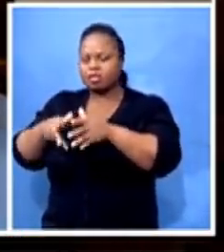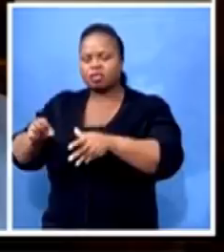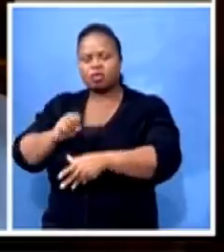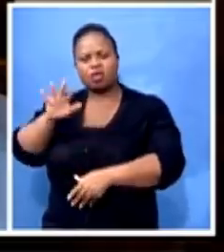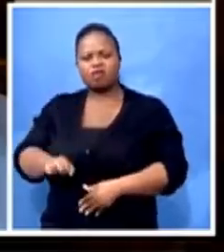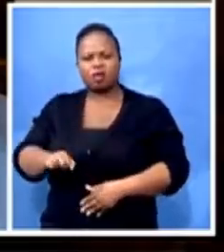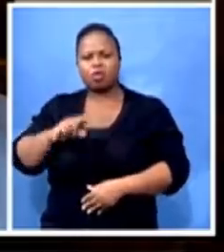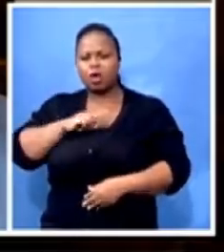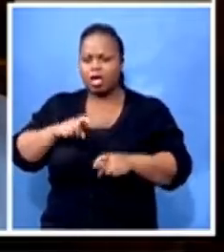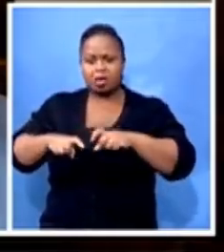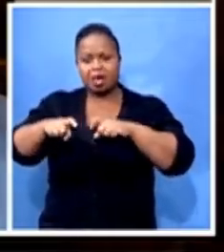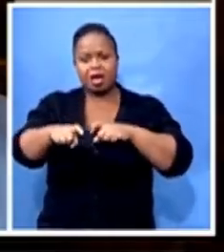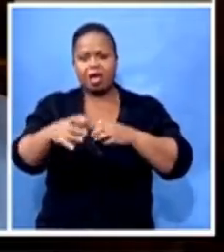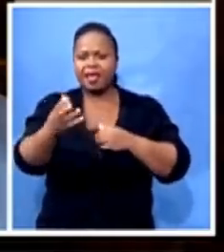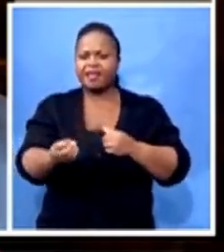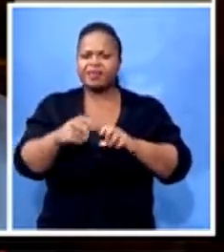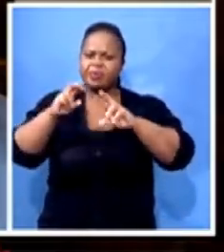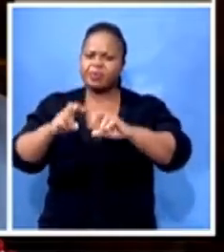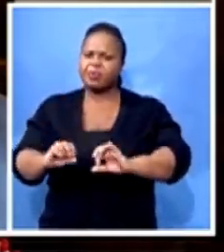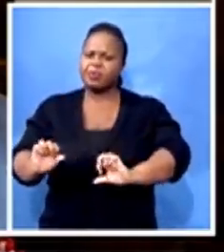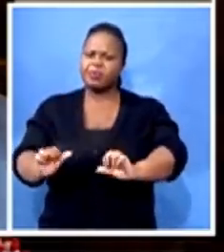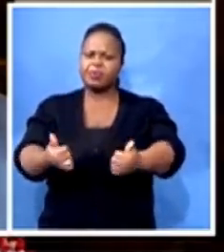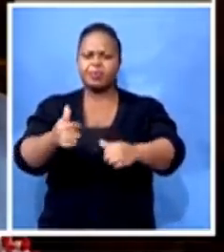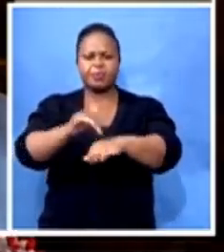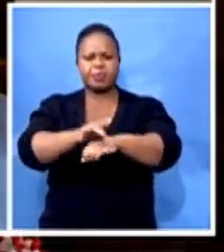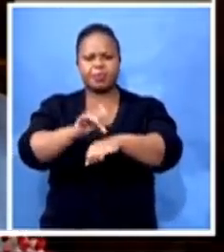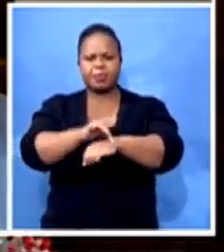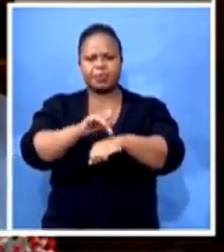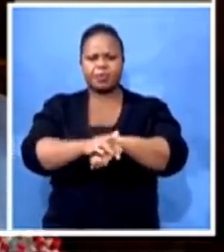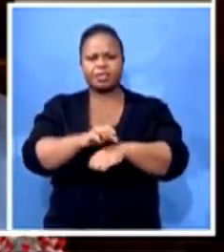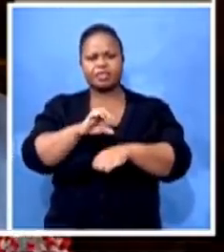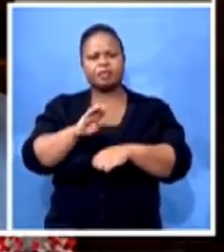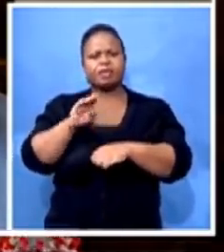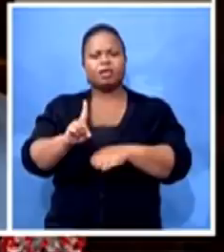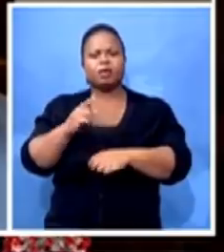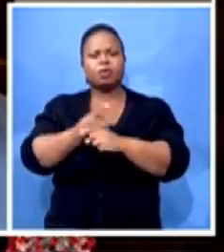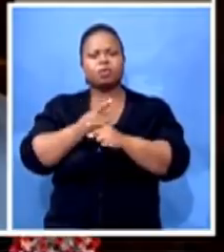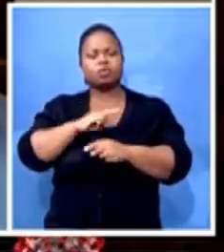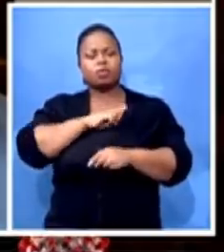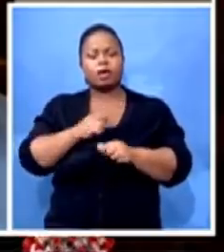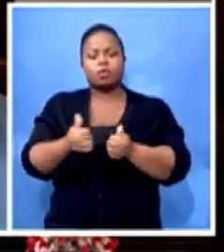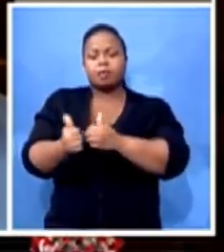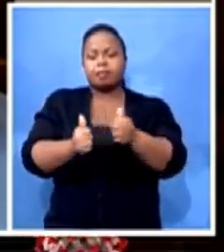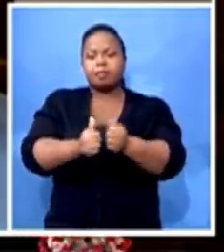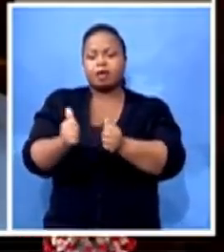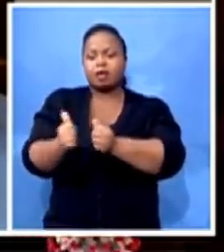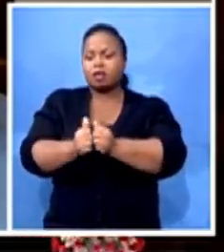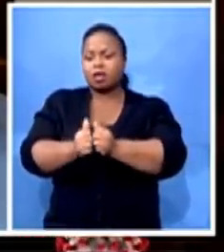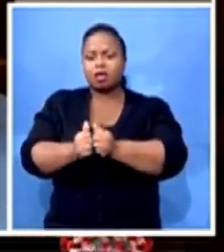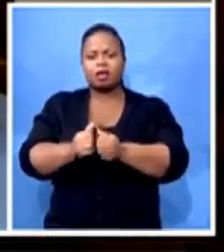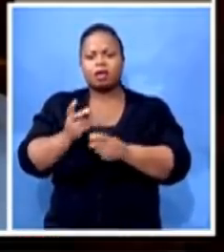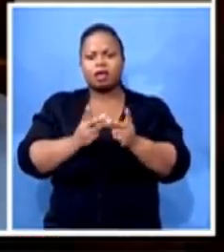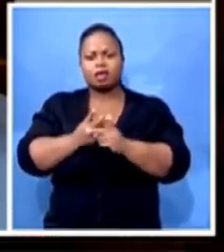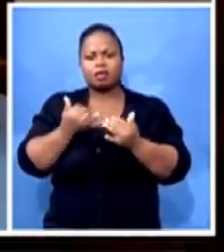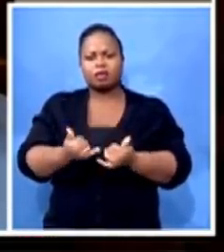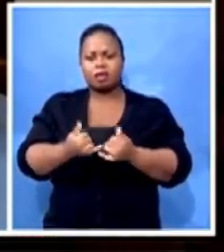research with on CBD. I mean, through the CSIR partnership, we're going to be launching in the next 2 months products